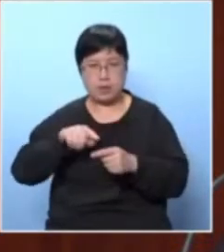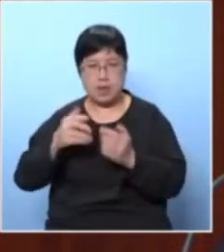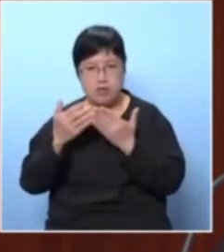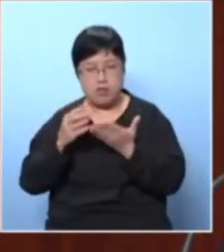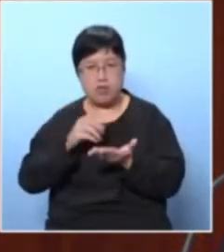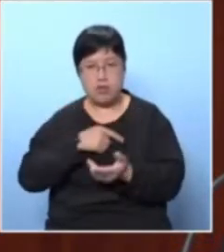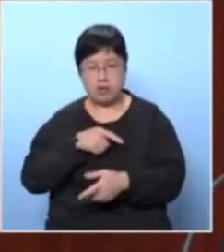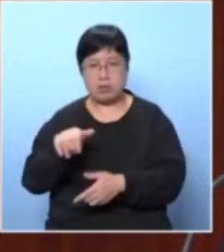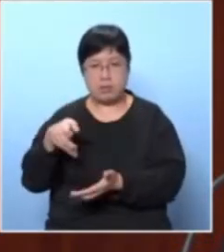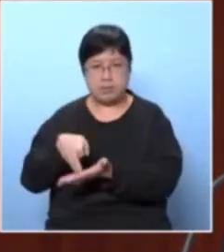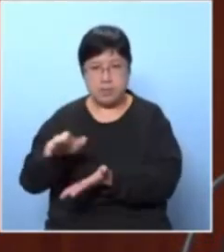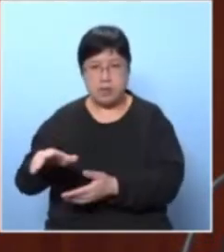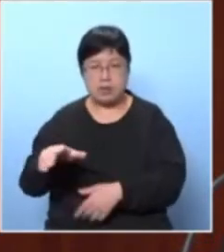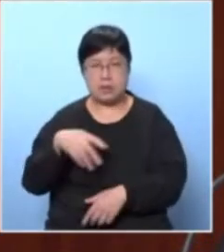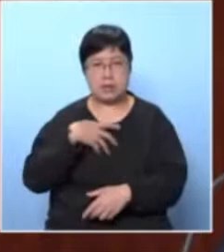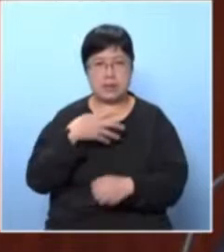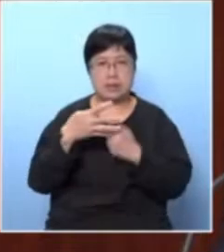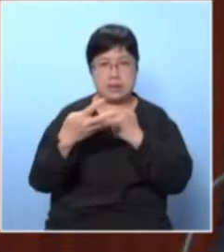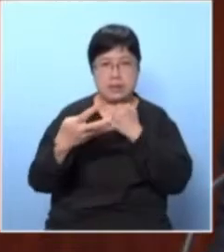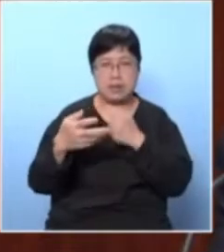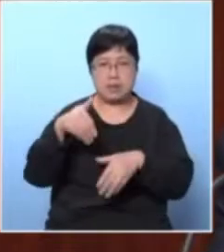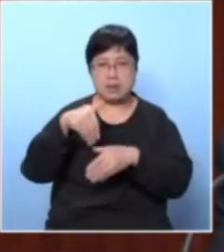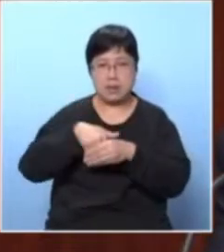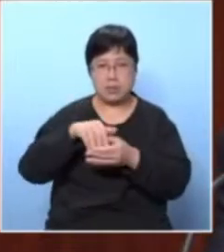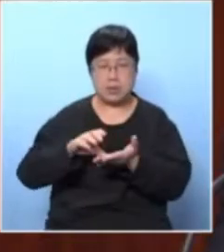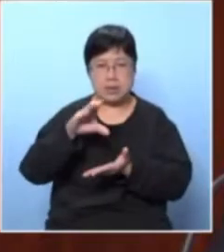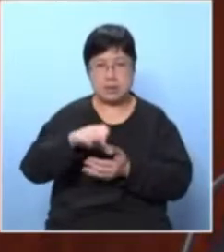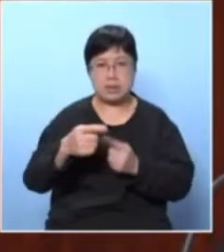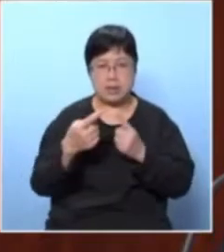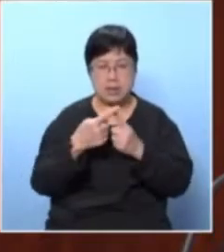4. Implement the Capital Investment Entrance Scheme.